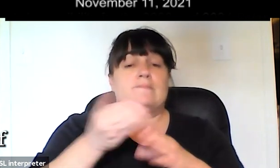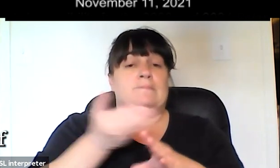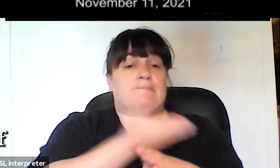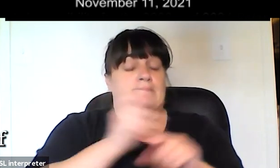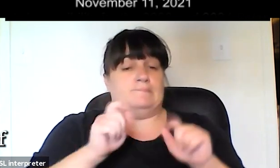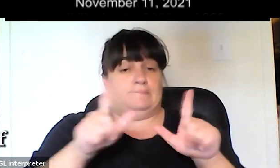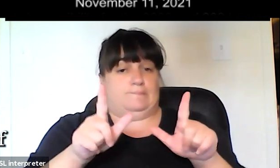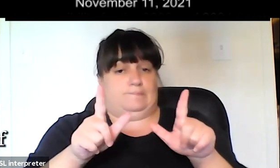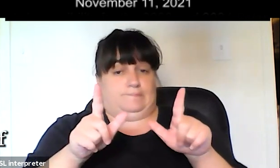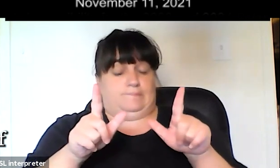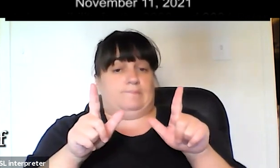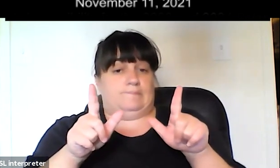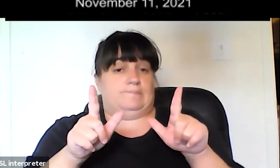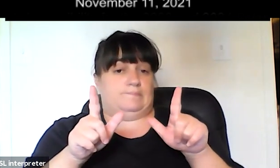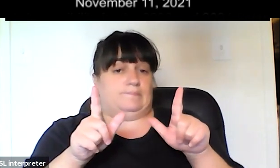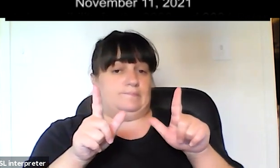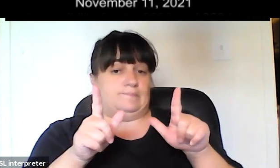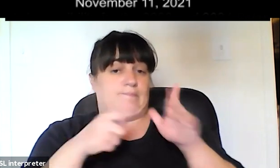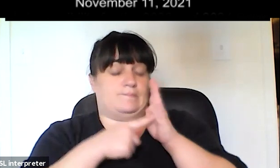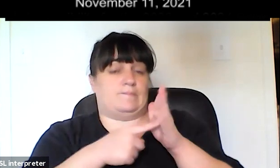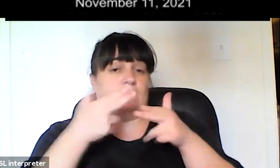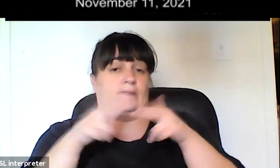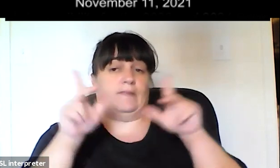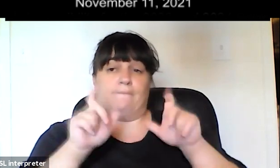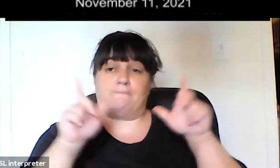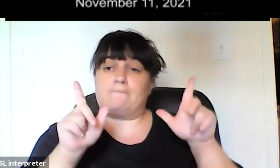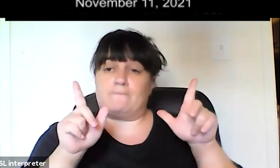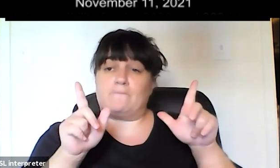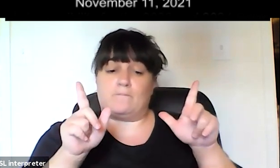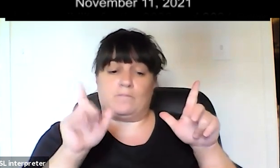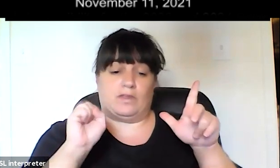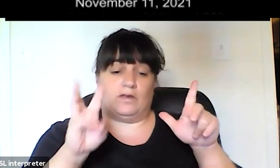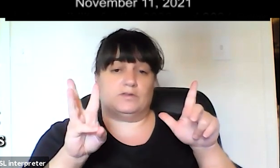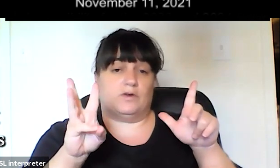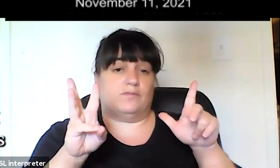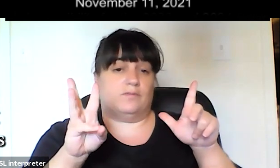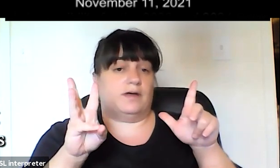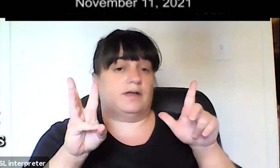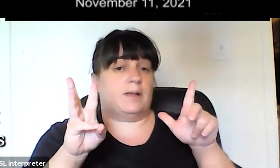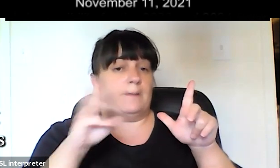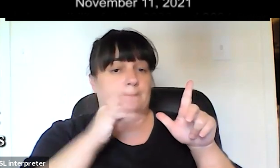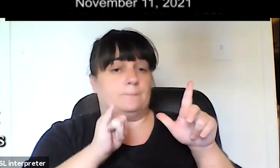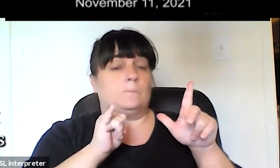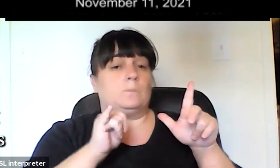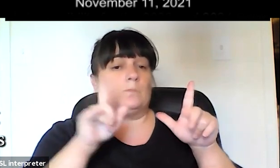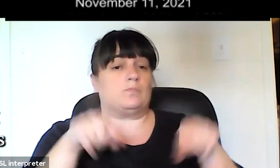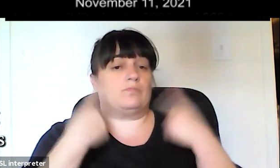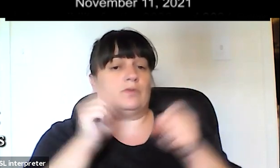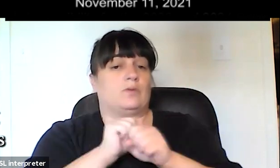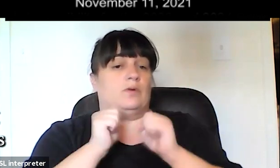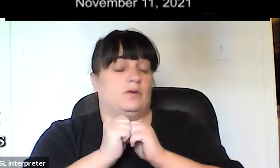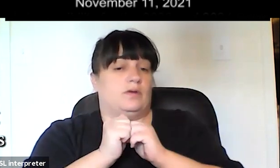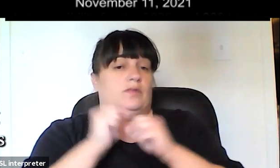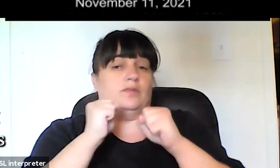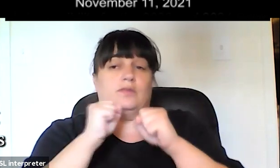way, just showed a very brief screenshot of what that software looks like. And then we've also been working with our